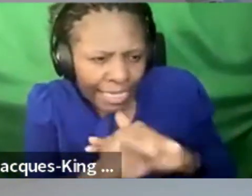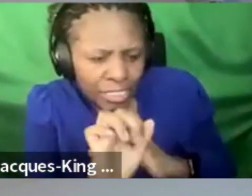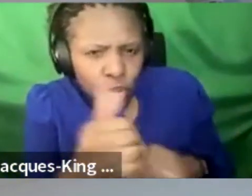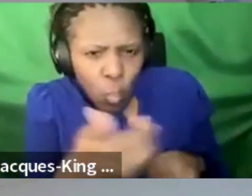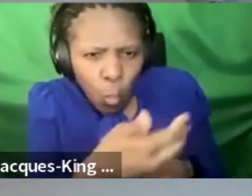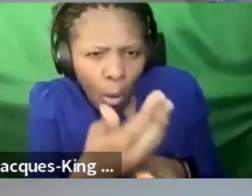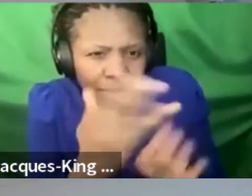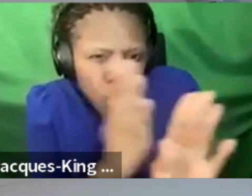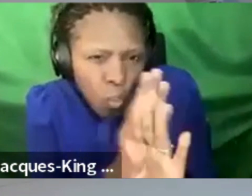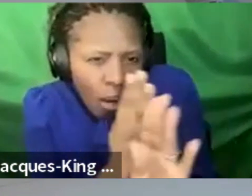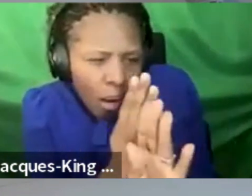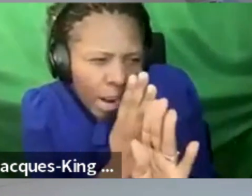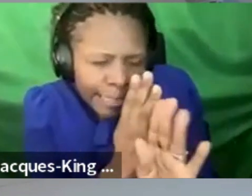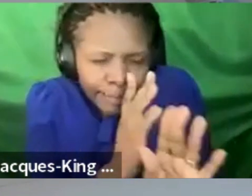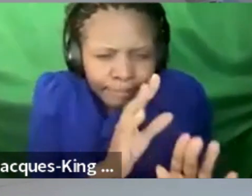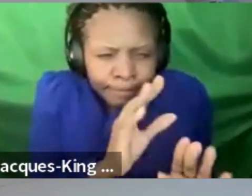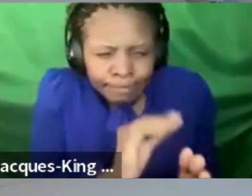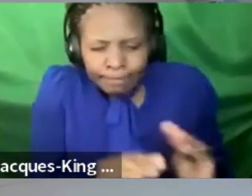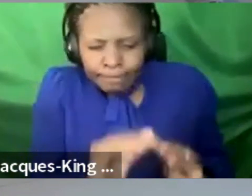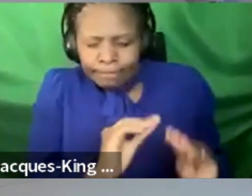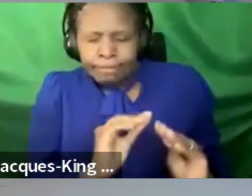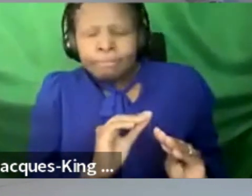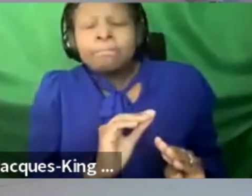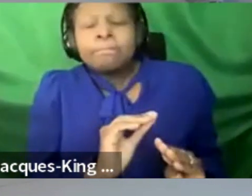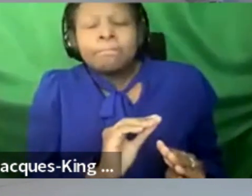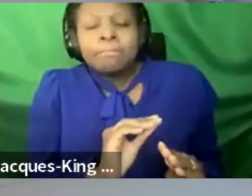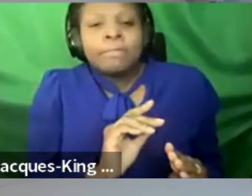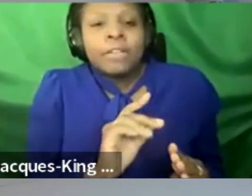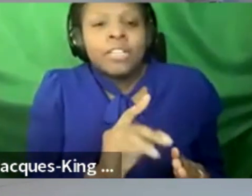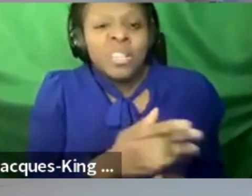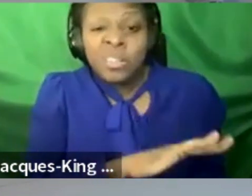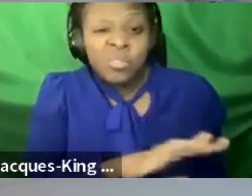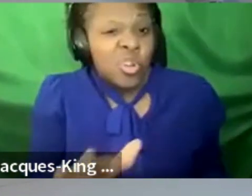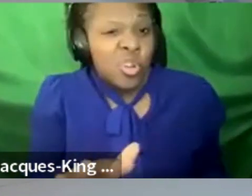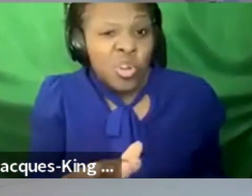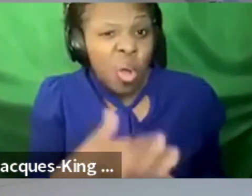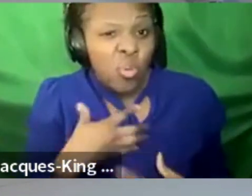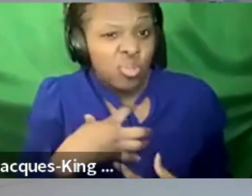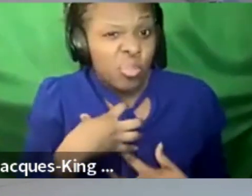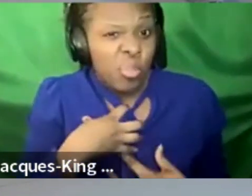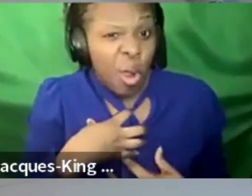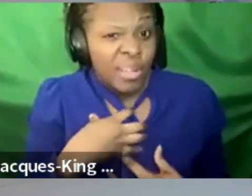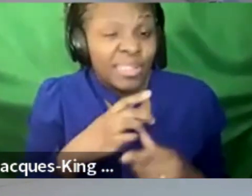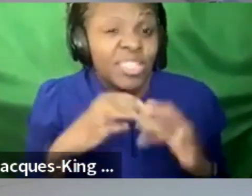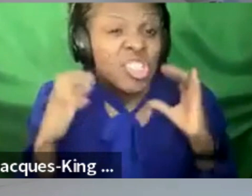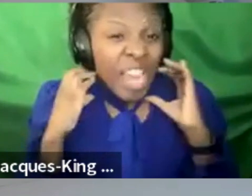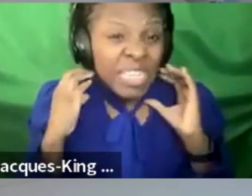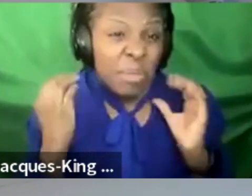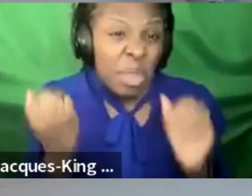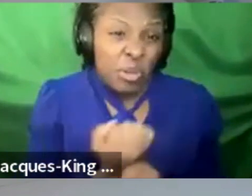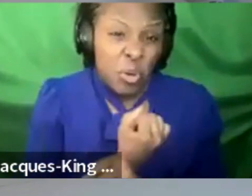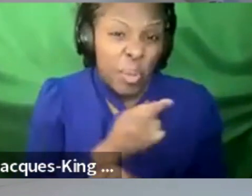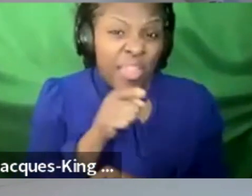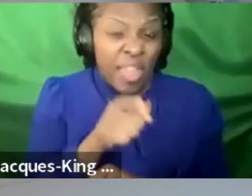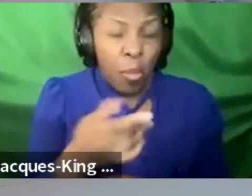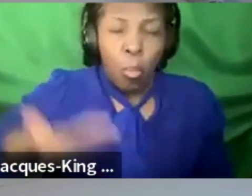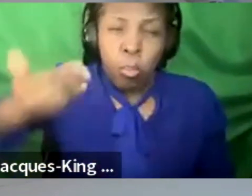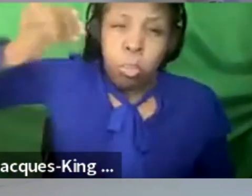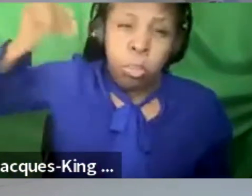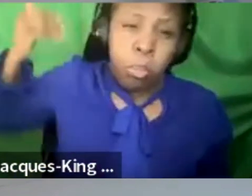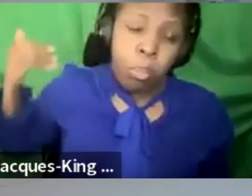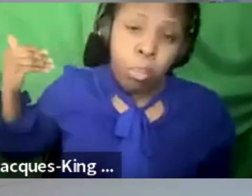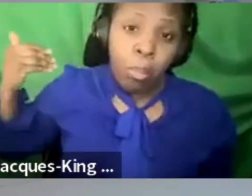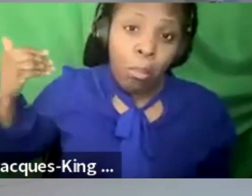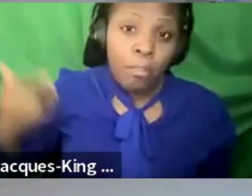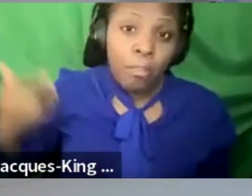and so it's no surprise that Shakespeare is doing that way, way, way back